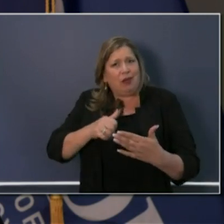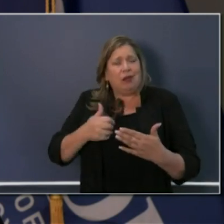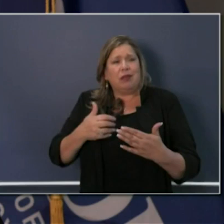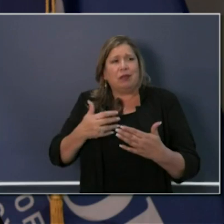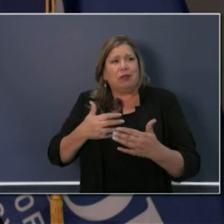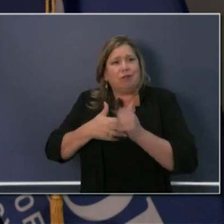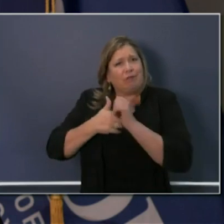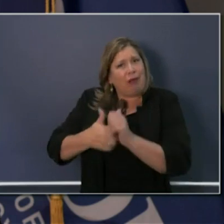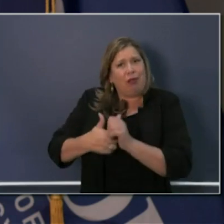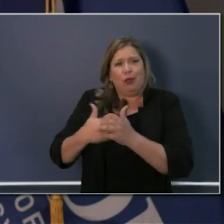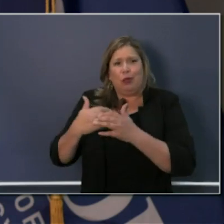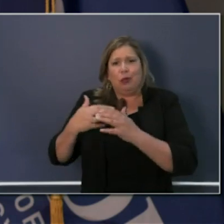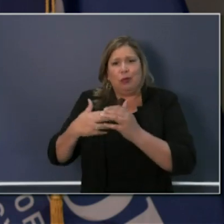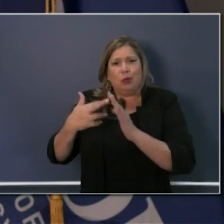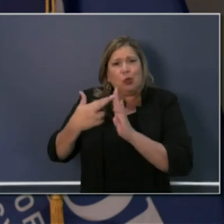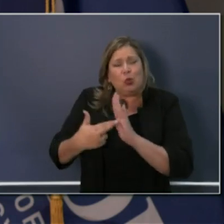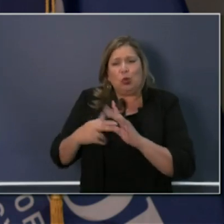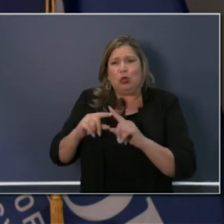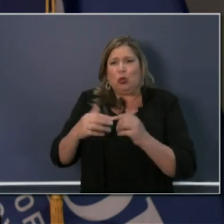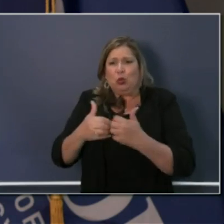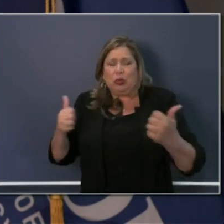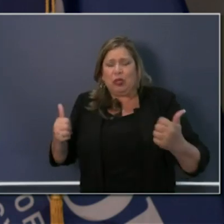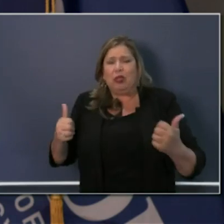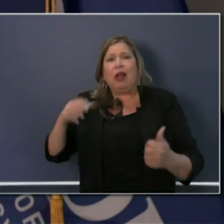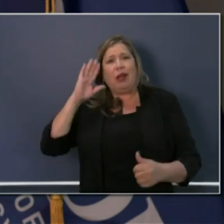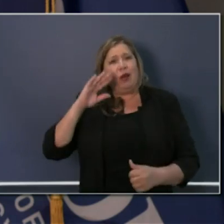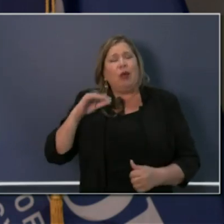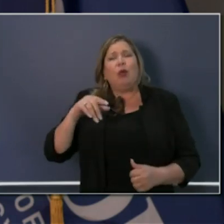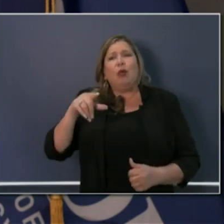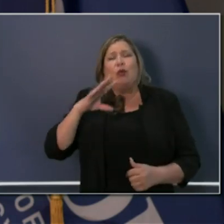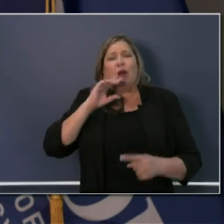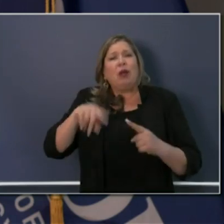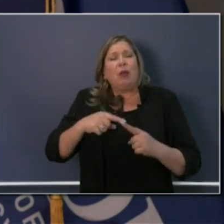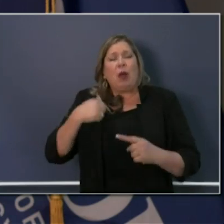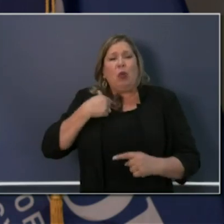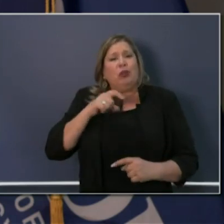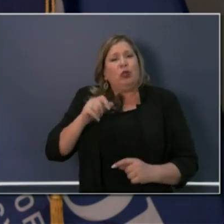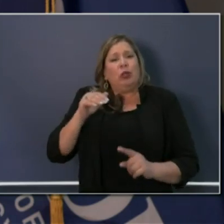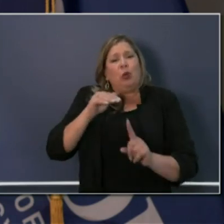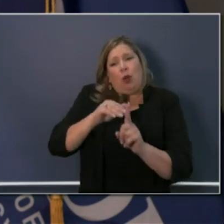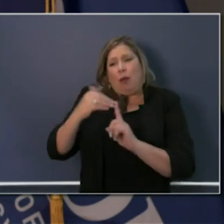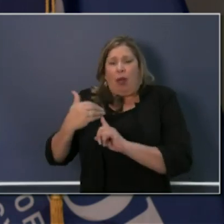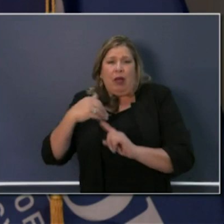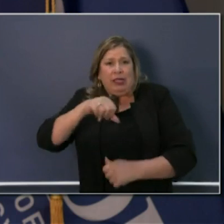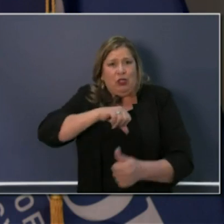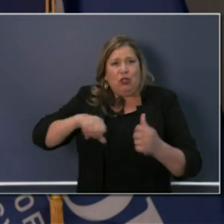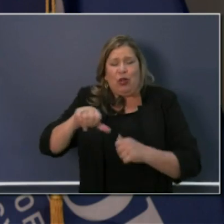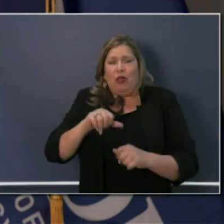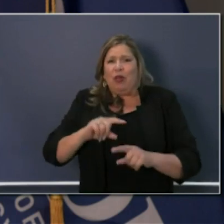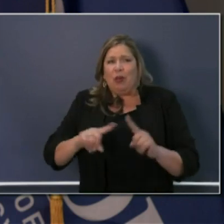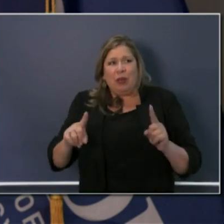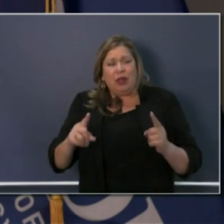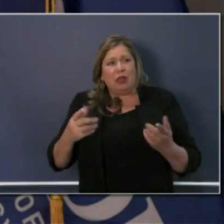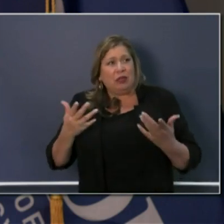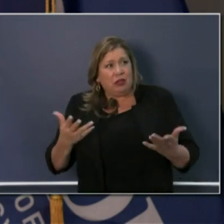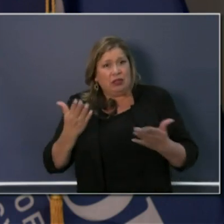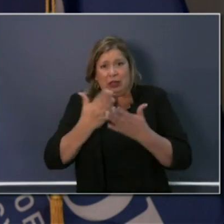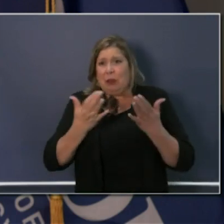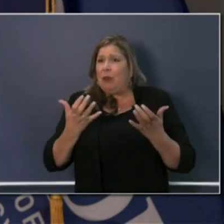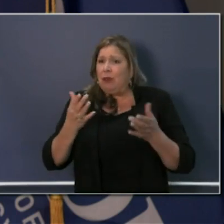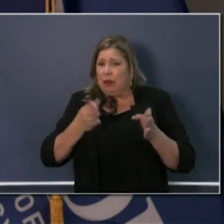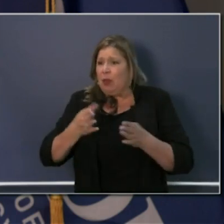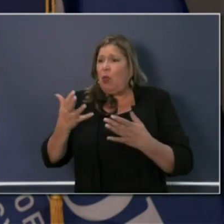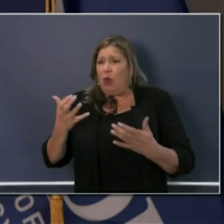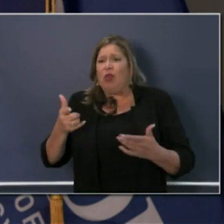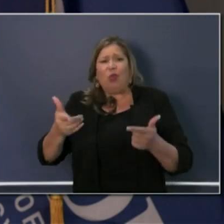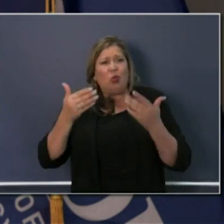to do it, and you don't want to use the hammer, but some people kind of want the local authorities to use the hammer to make sure the communities